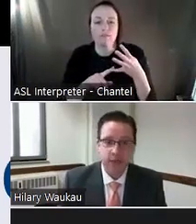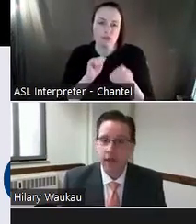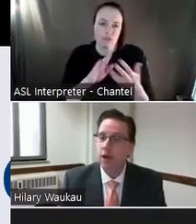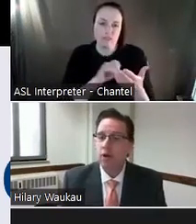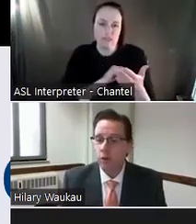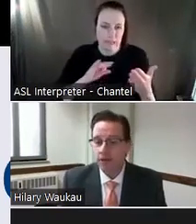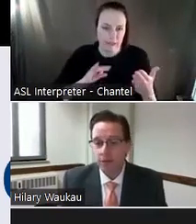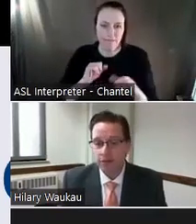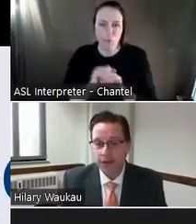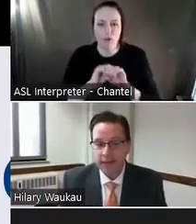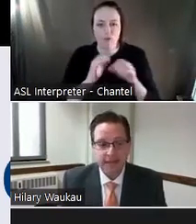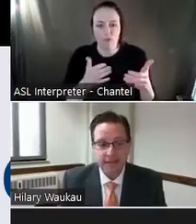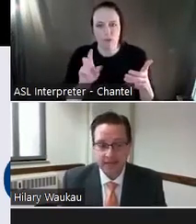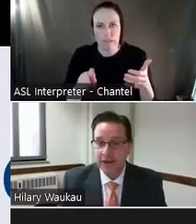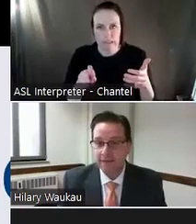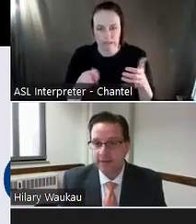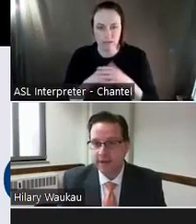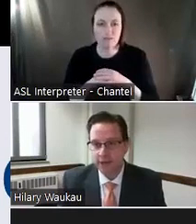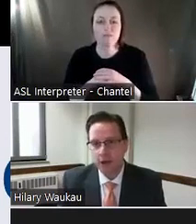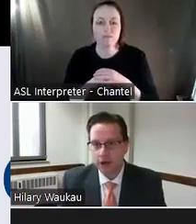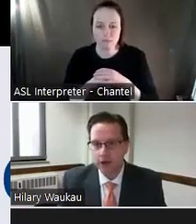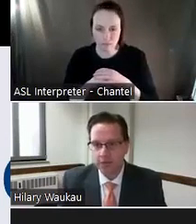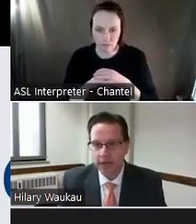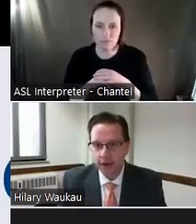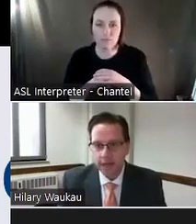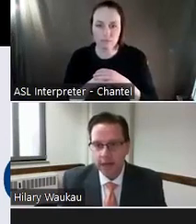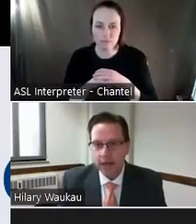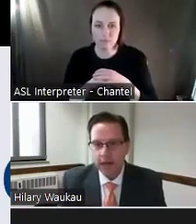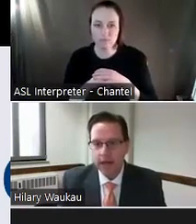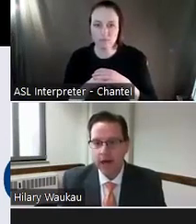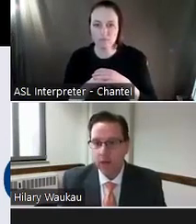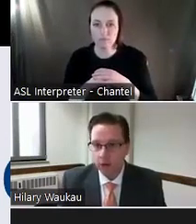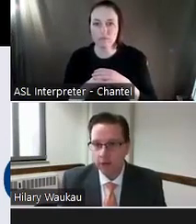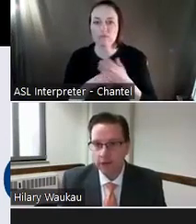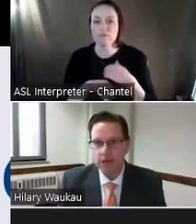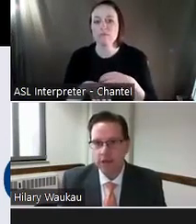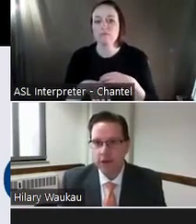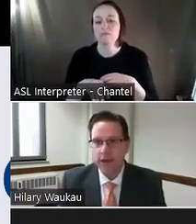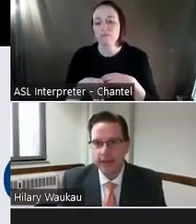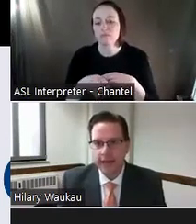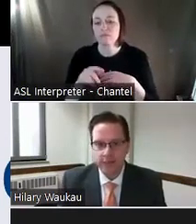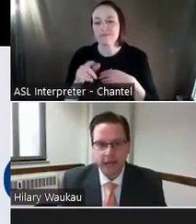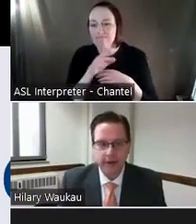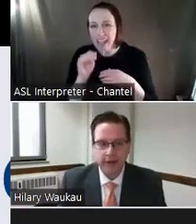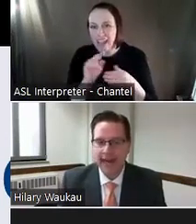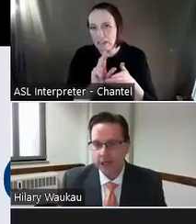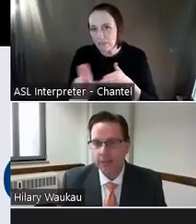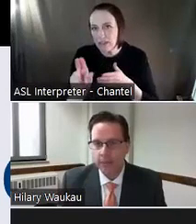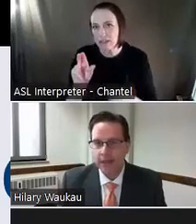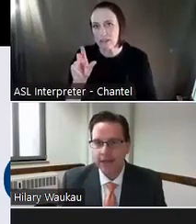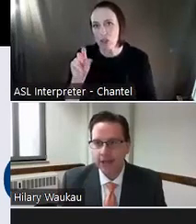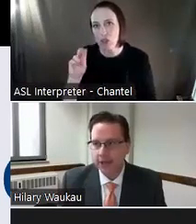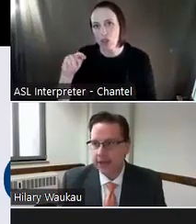time. We also want to make significant investments in our long-term care and our workforce, because we know that as we have an